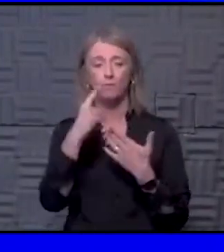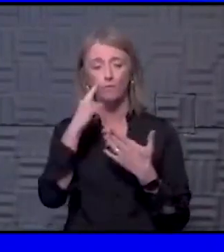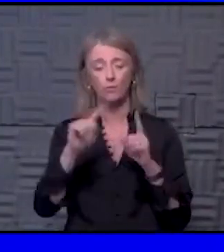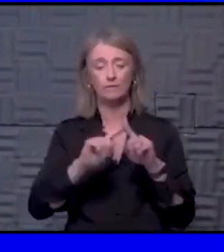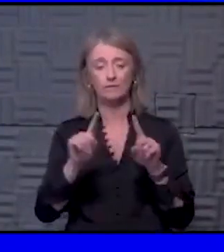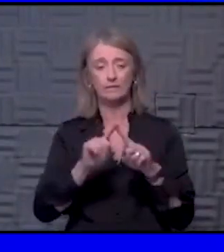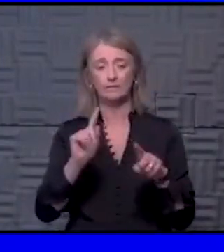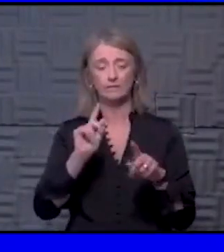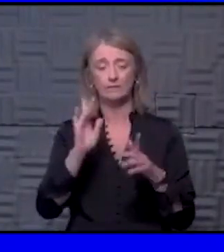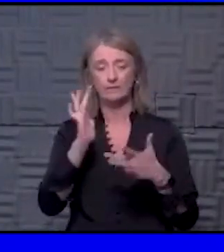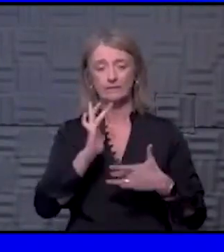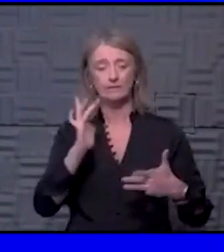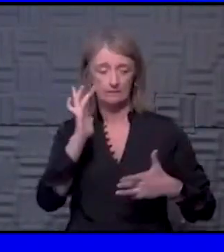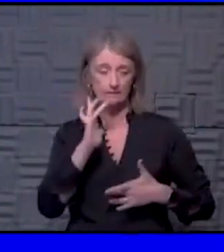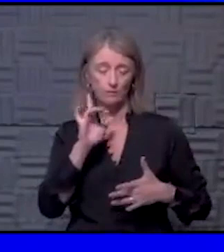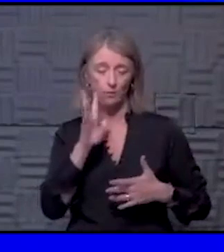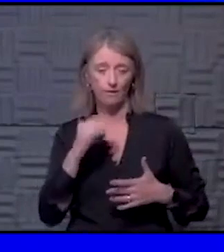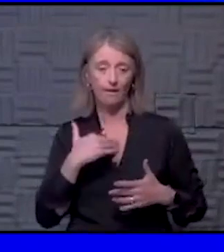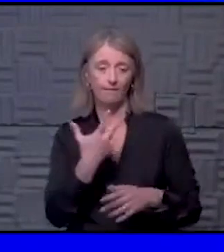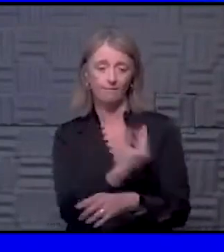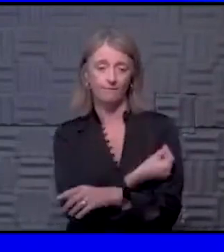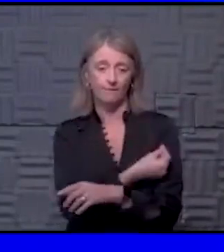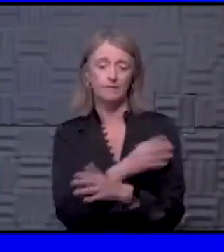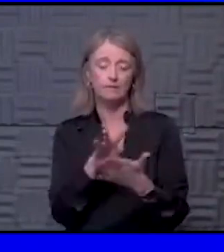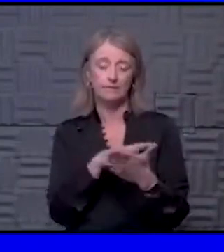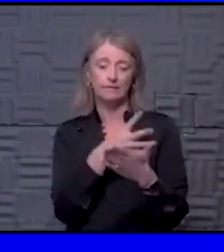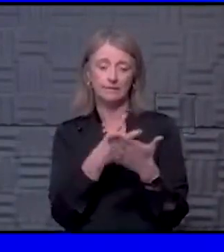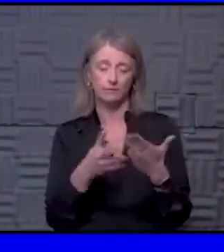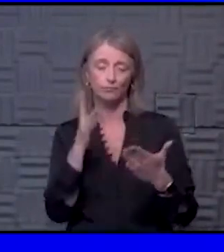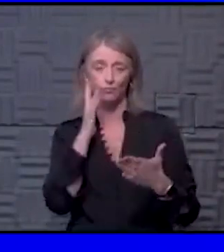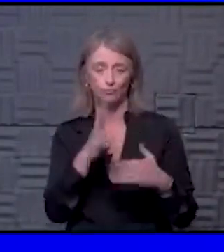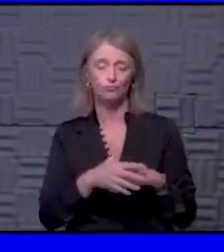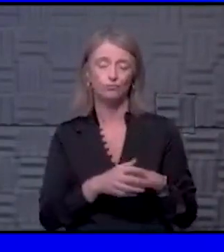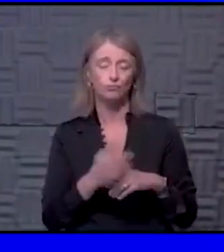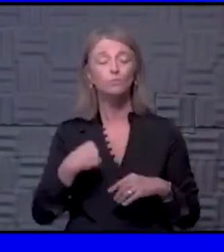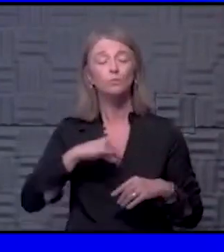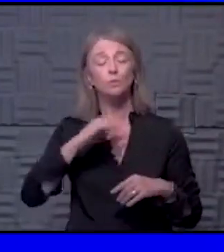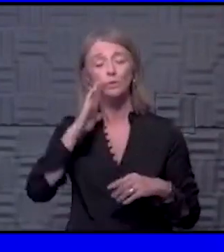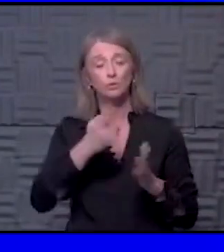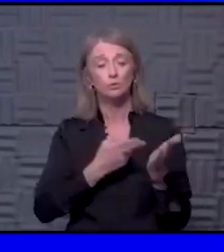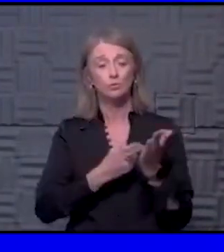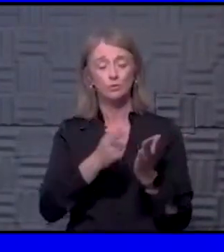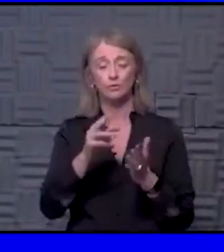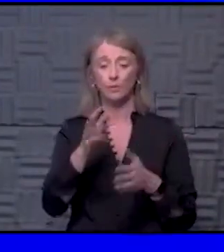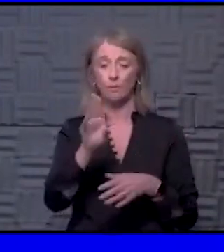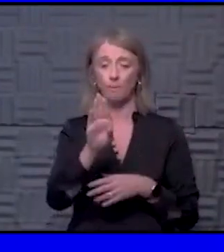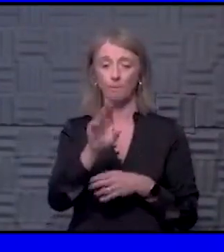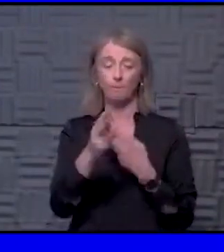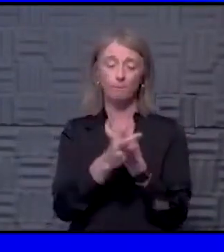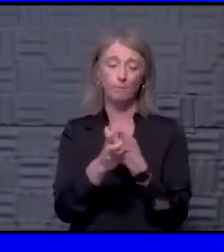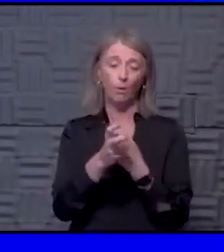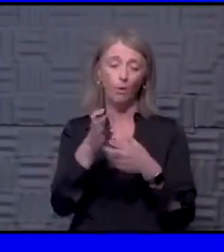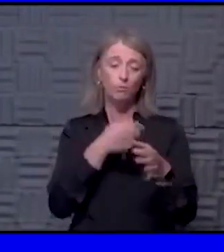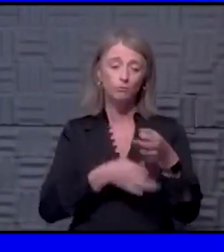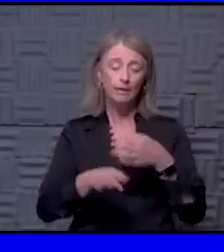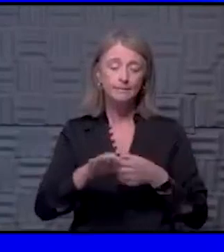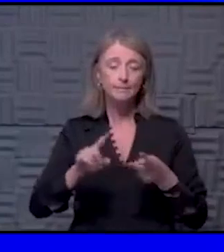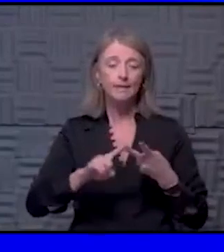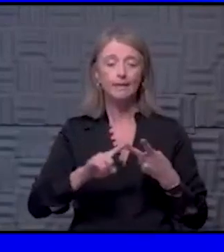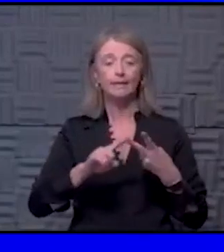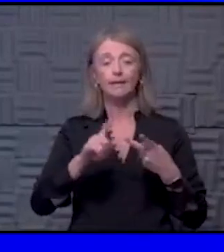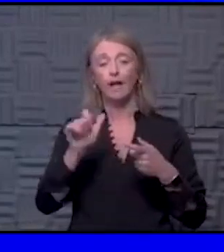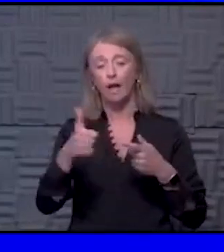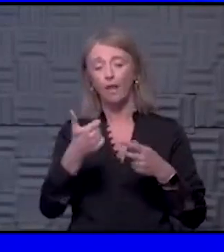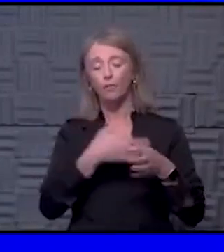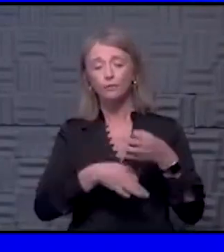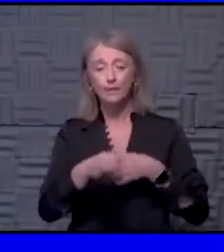different conditions will have vaccination schedules. We know that's true for bone marrow transplant, solid organ transplant. You're still going to get it,